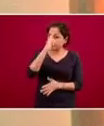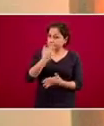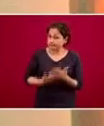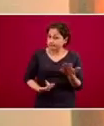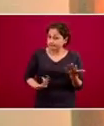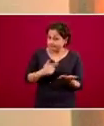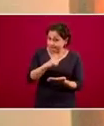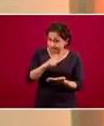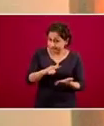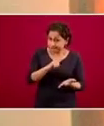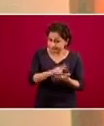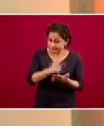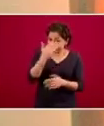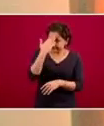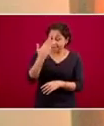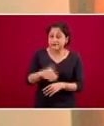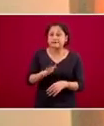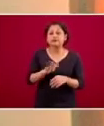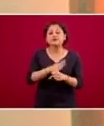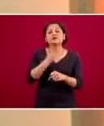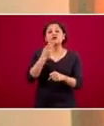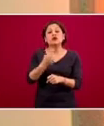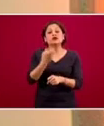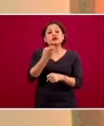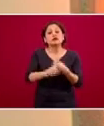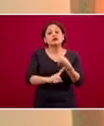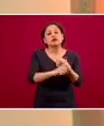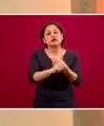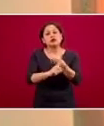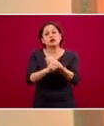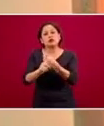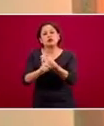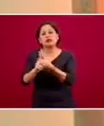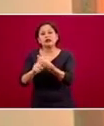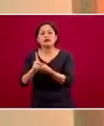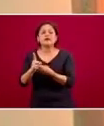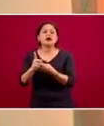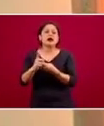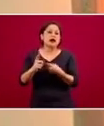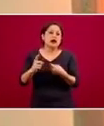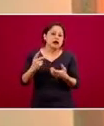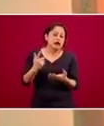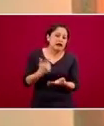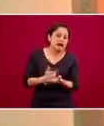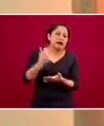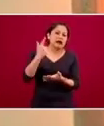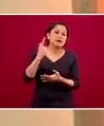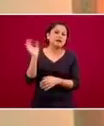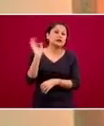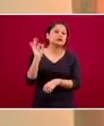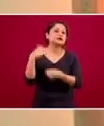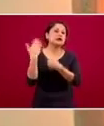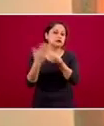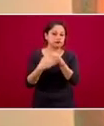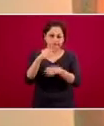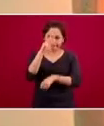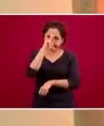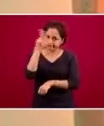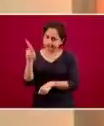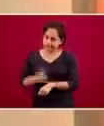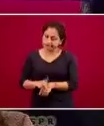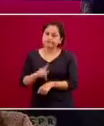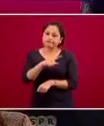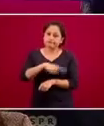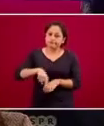them being illegal, it is very difficult to regulate their quality and purity standards.